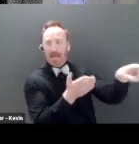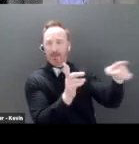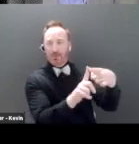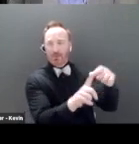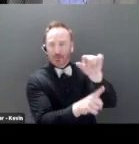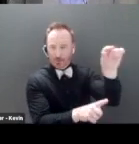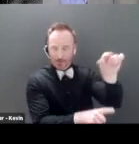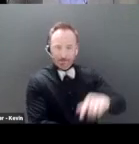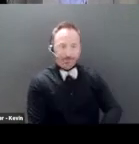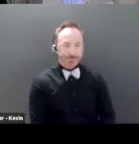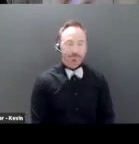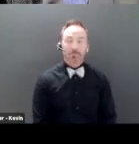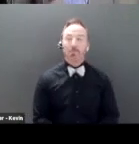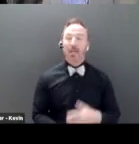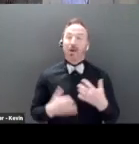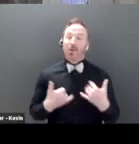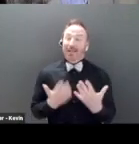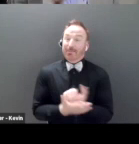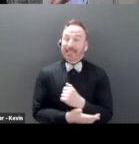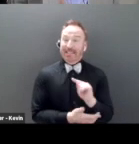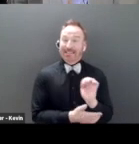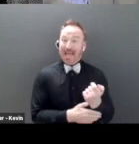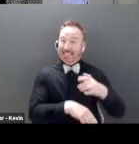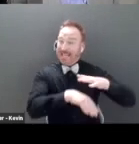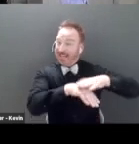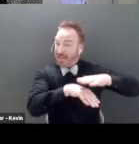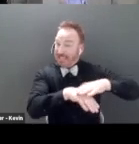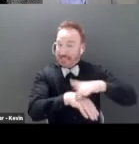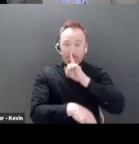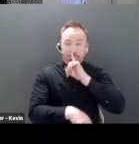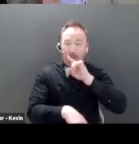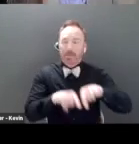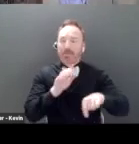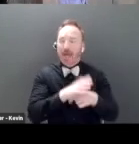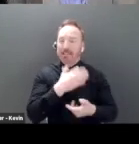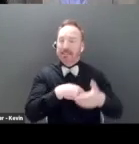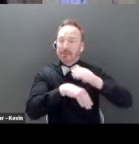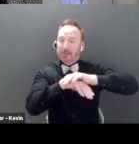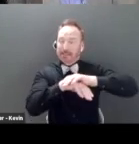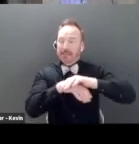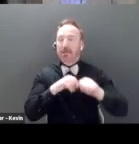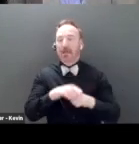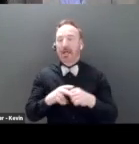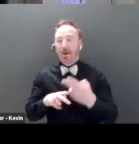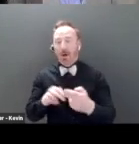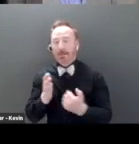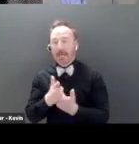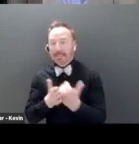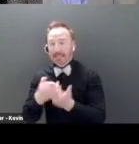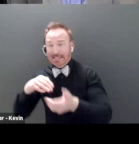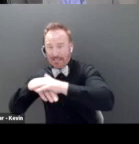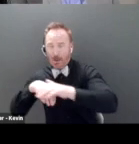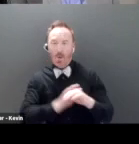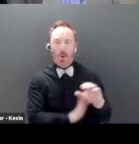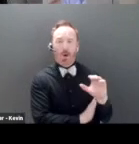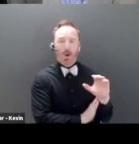give tax advice here, but again, that increase in value could be business income or capital gains. That's something for the contractor to decide, and their